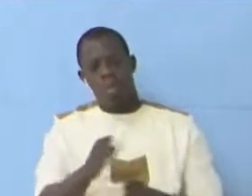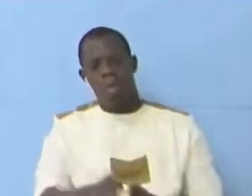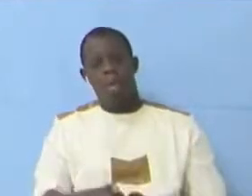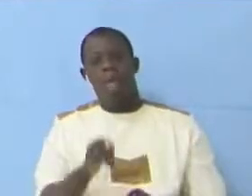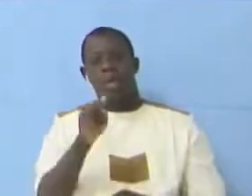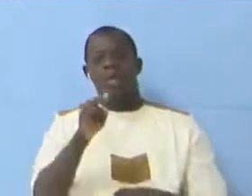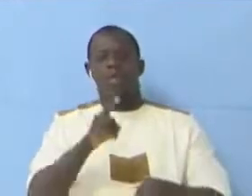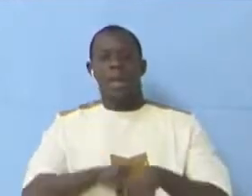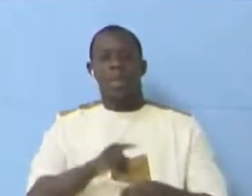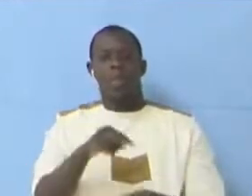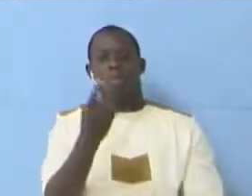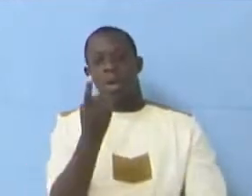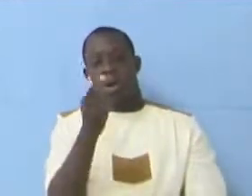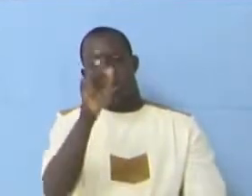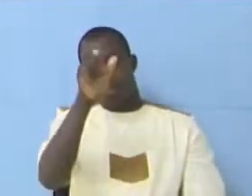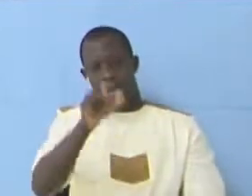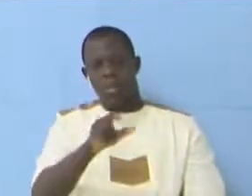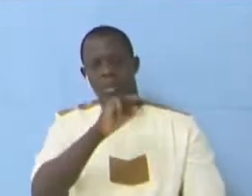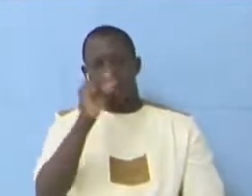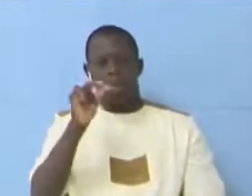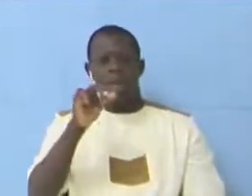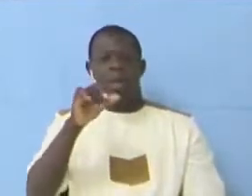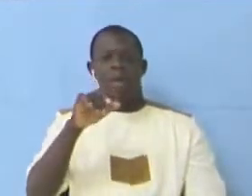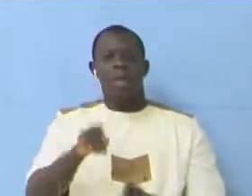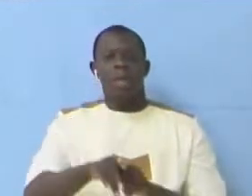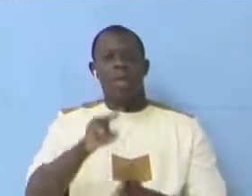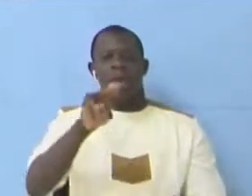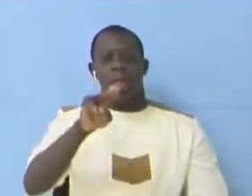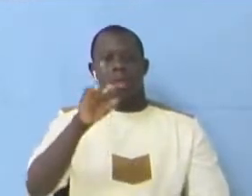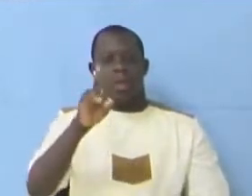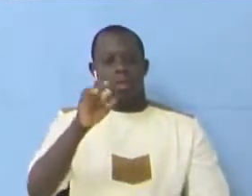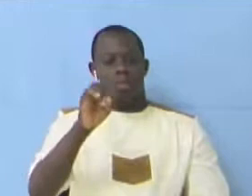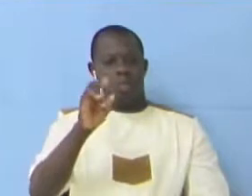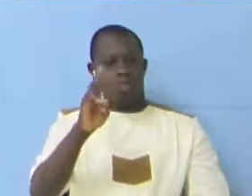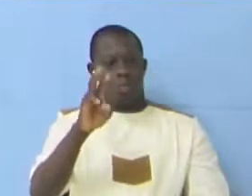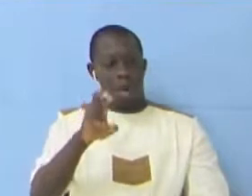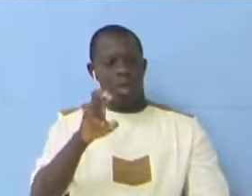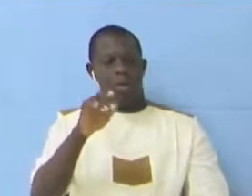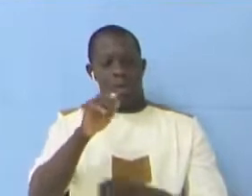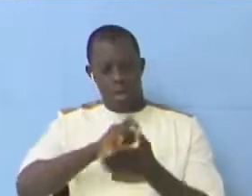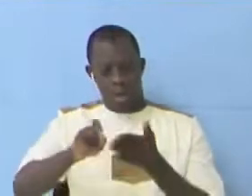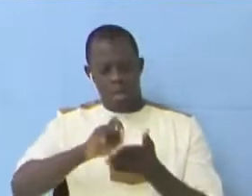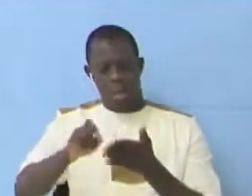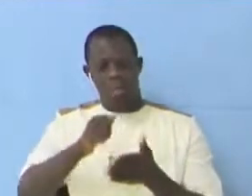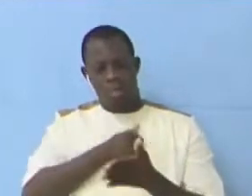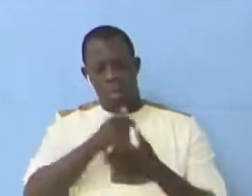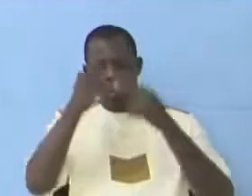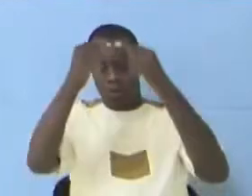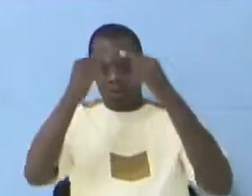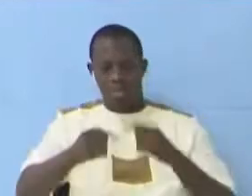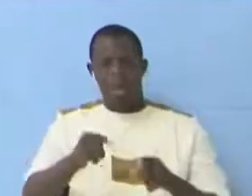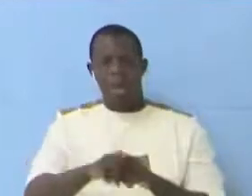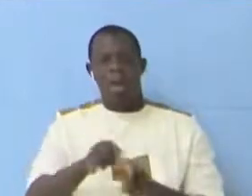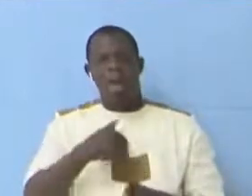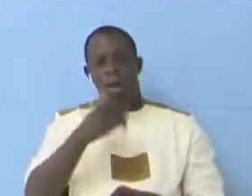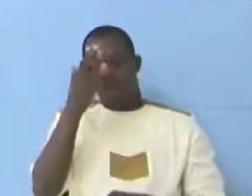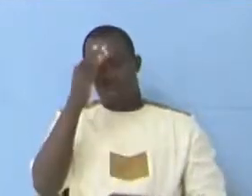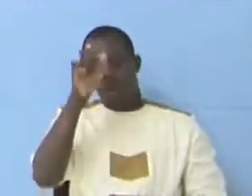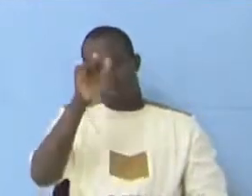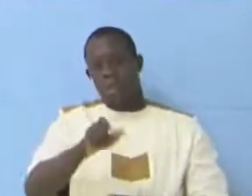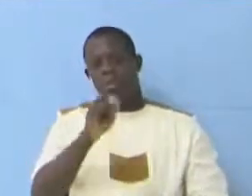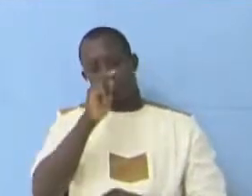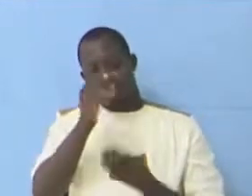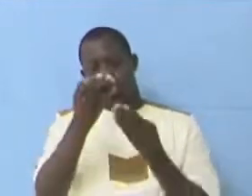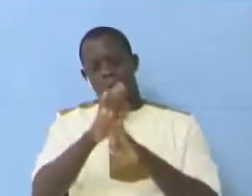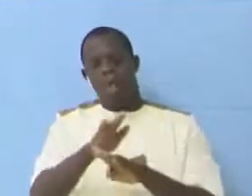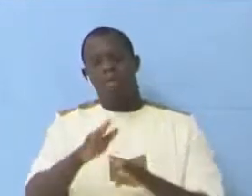This time, one Sergeant Noor wrote my statement. bii nag ku ñu xamee Sadio Ndour moo bind suma statement. I learned that he passed away. May his soul rest